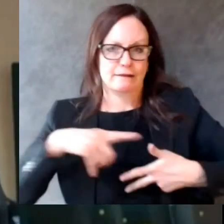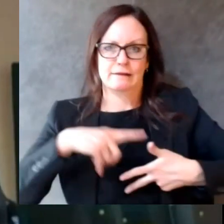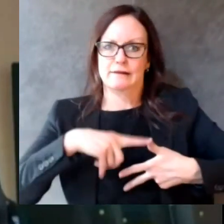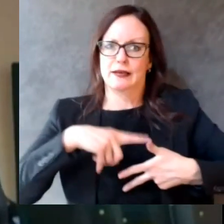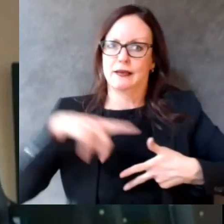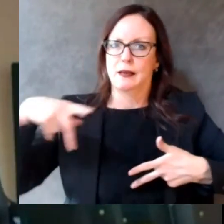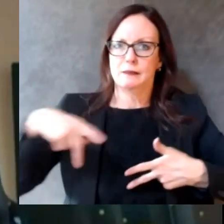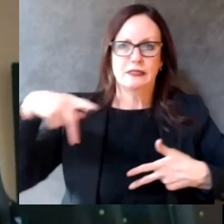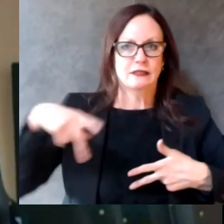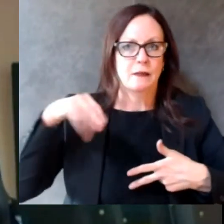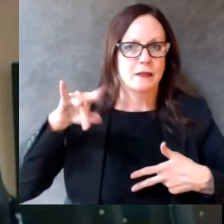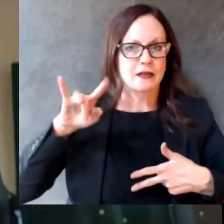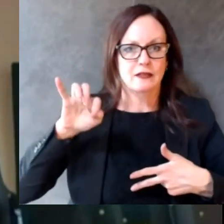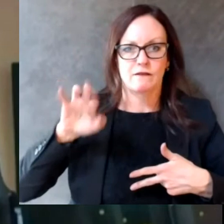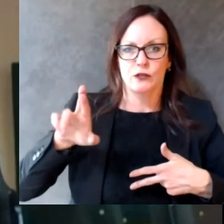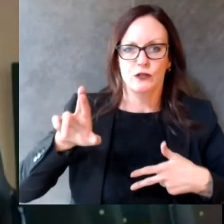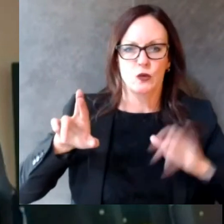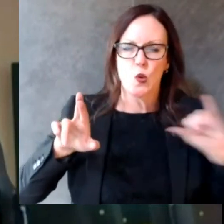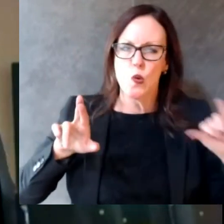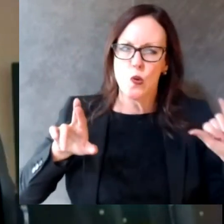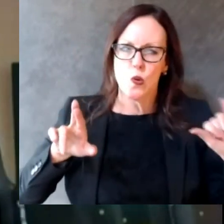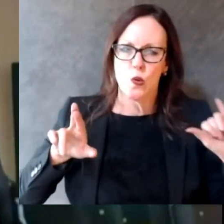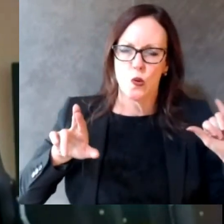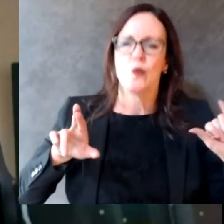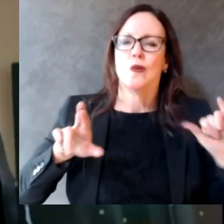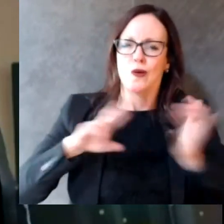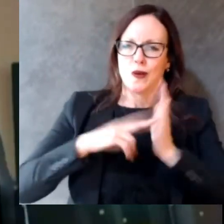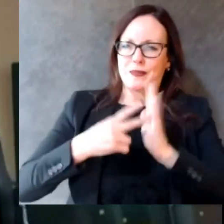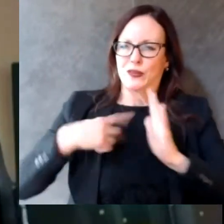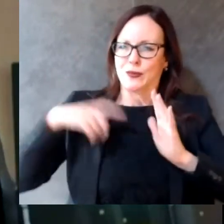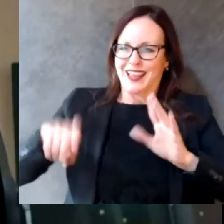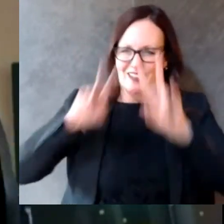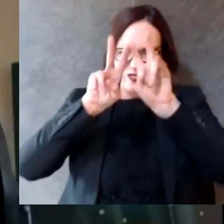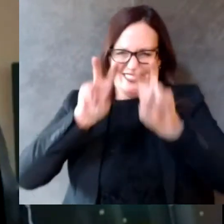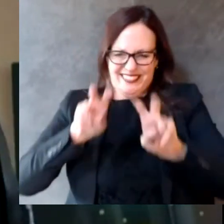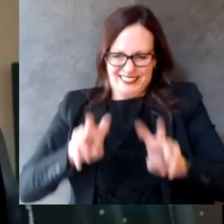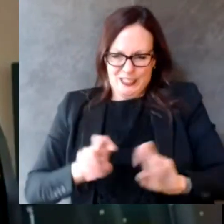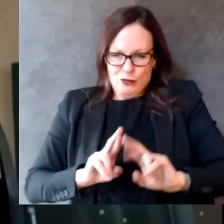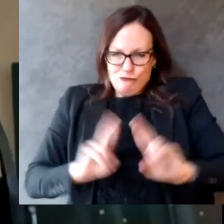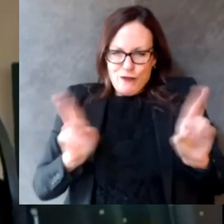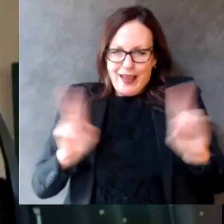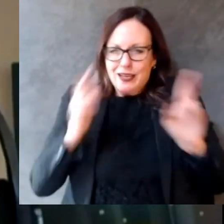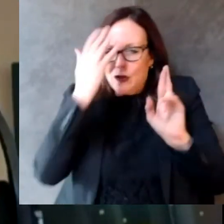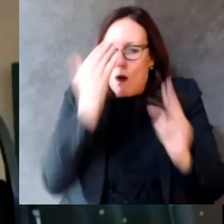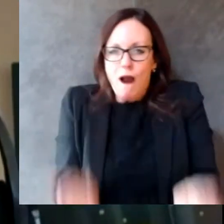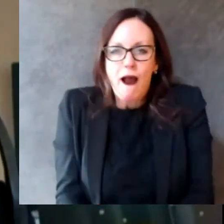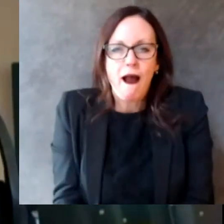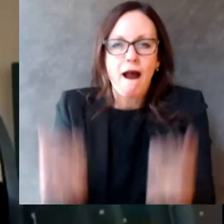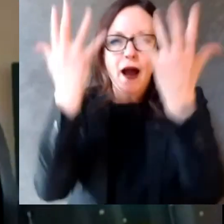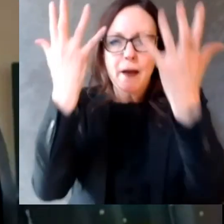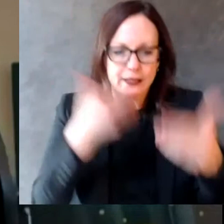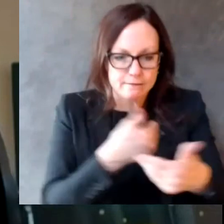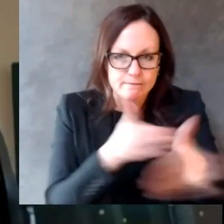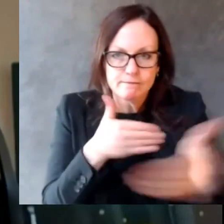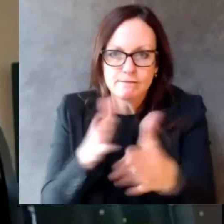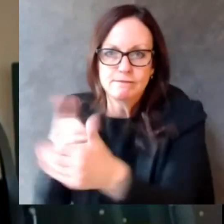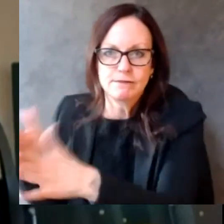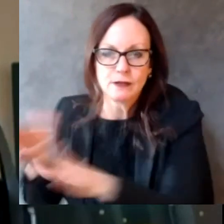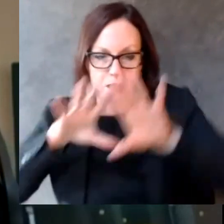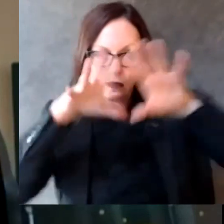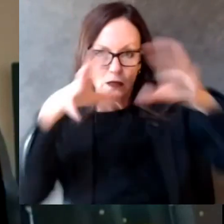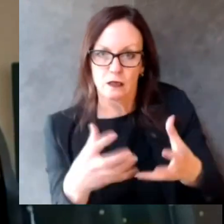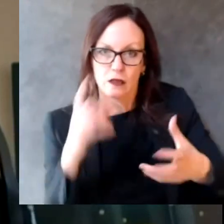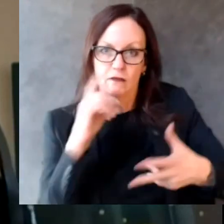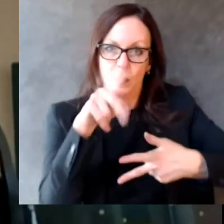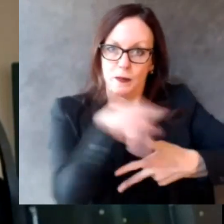really want us all to express our great appreciation to the vaccine team here at DHS,